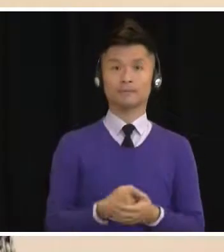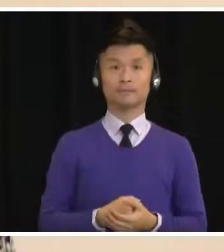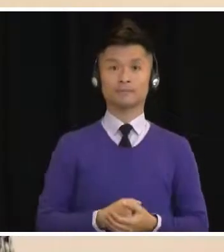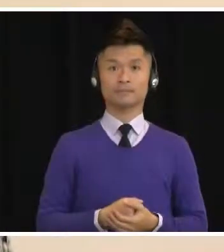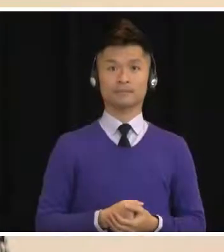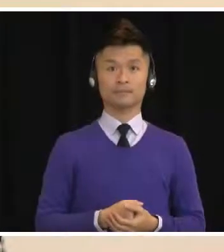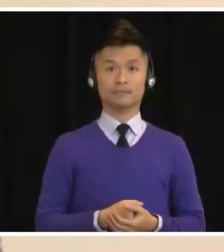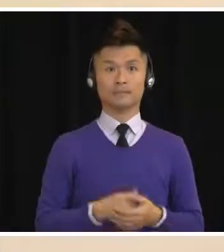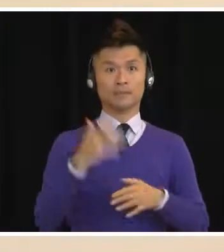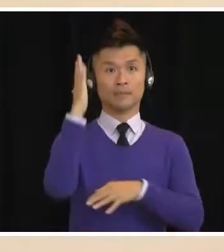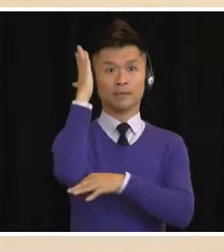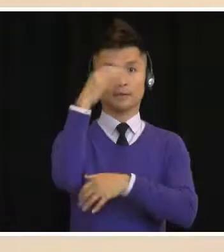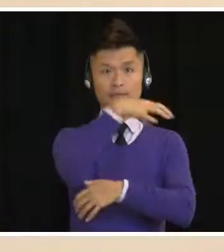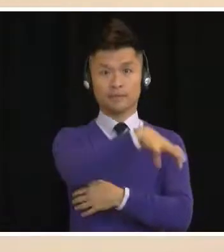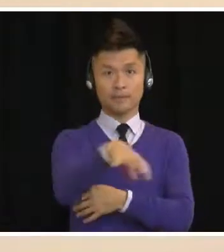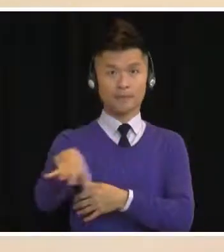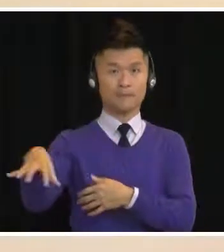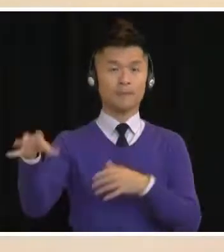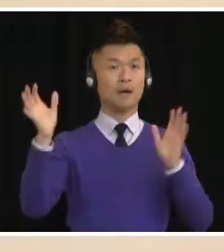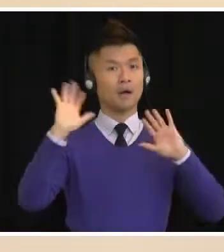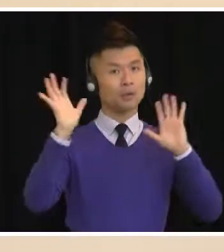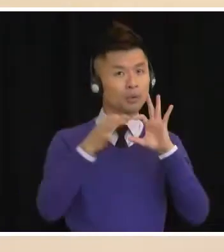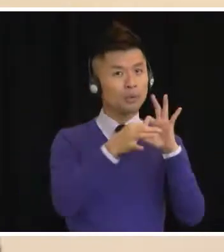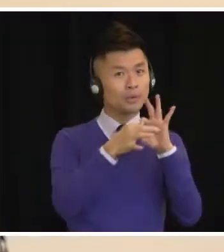government ministries.